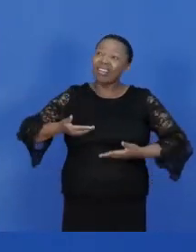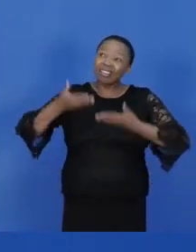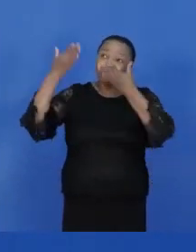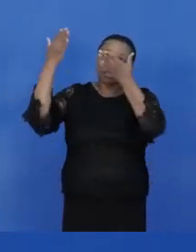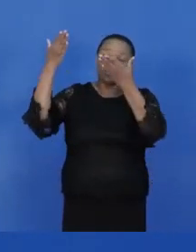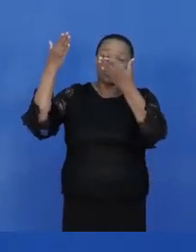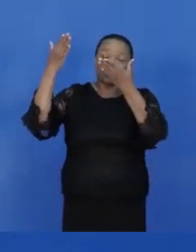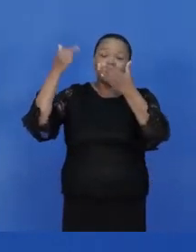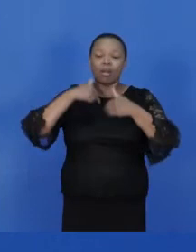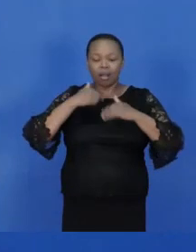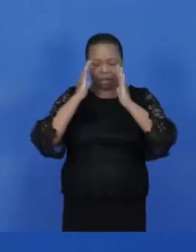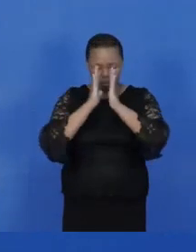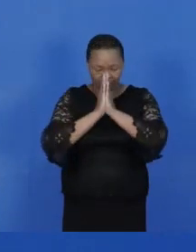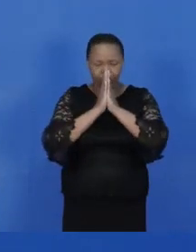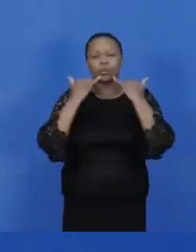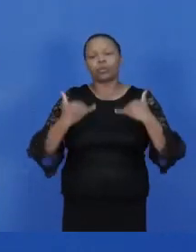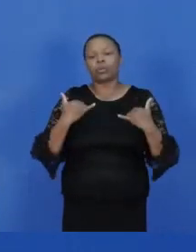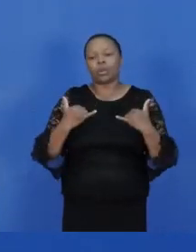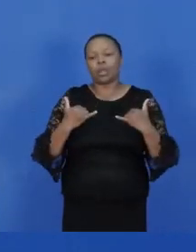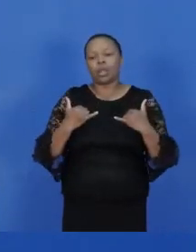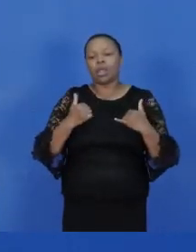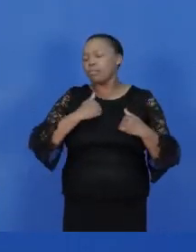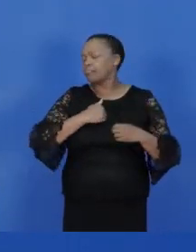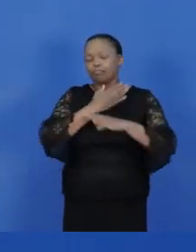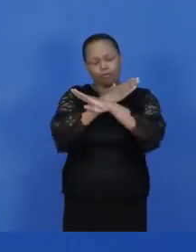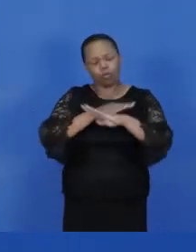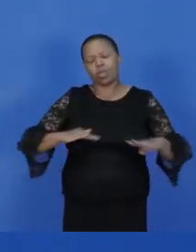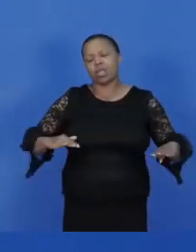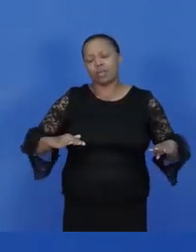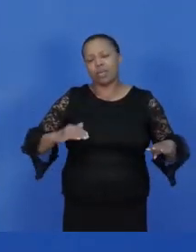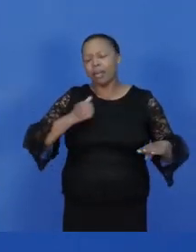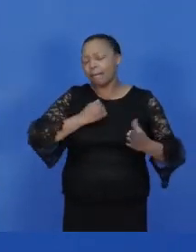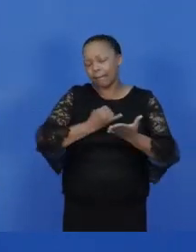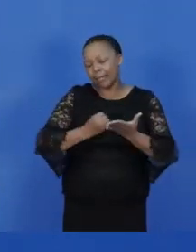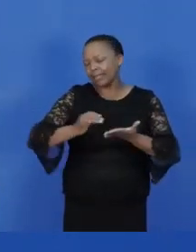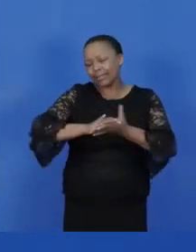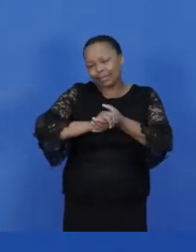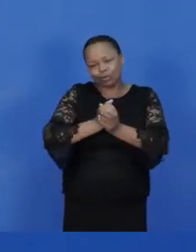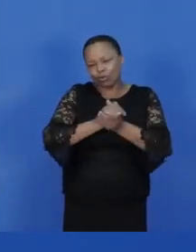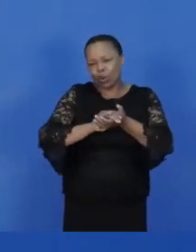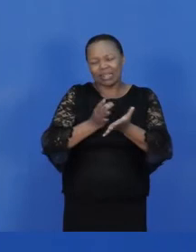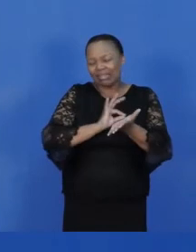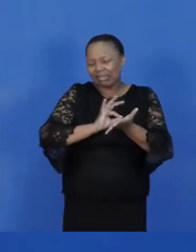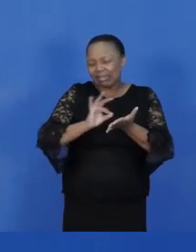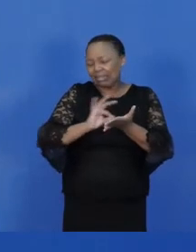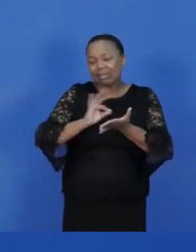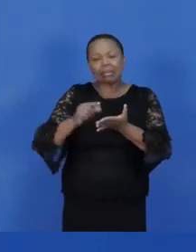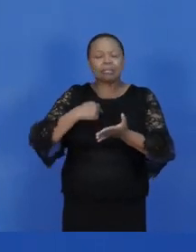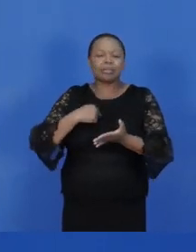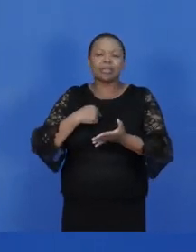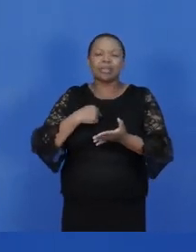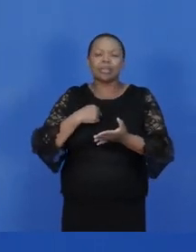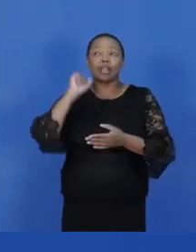I surrender to you and I pray today, forgive me, wash my sins away, cleanse